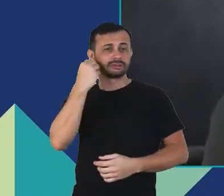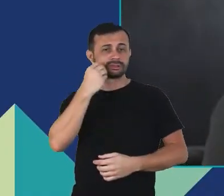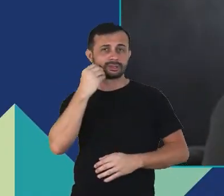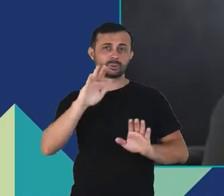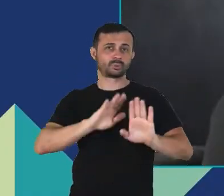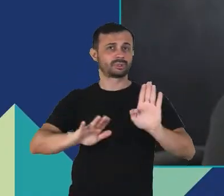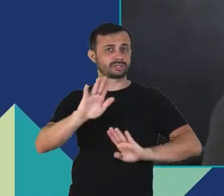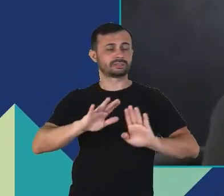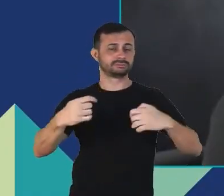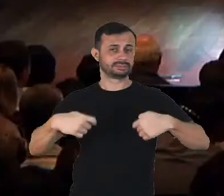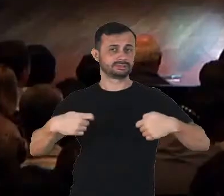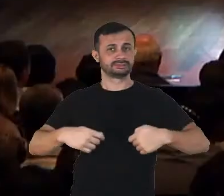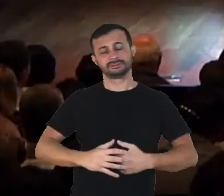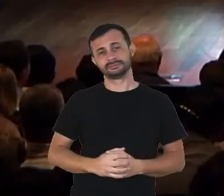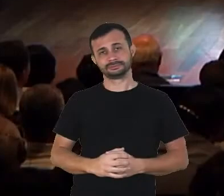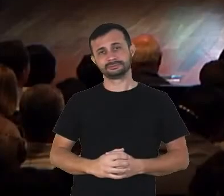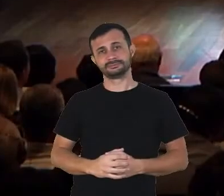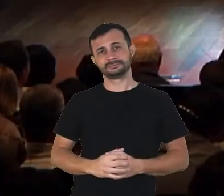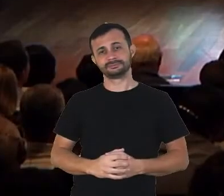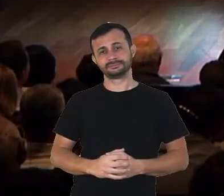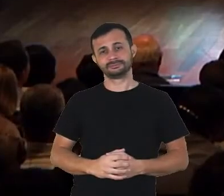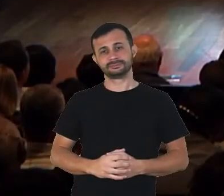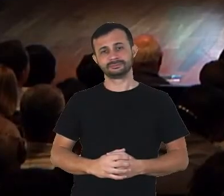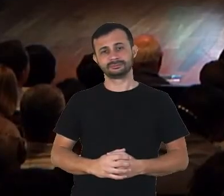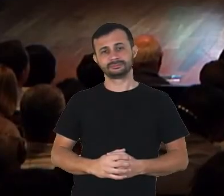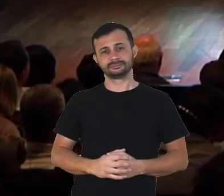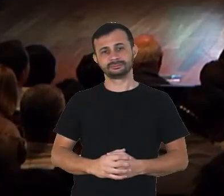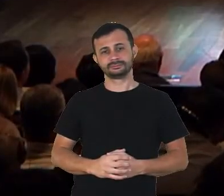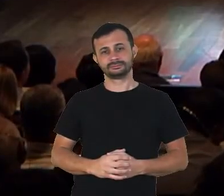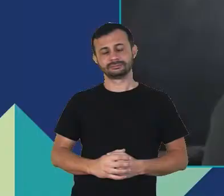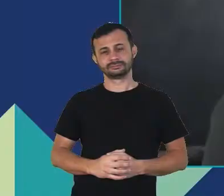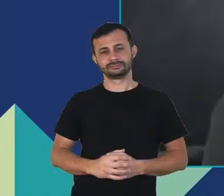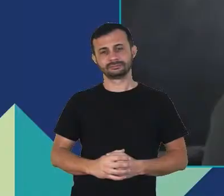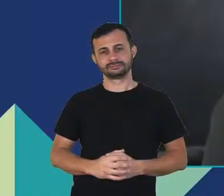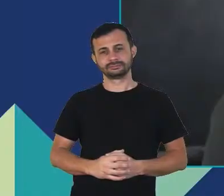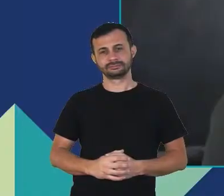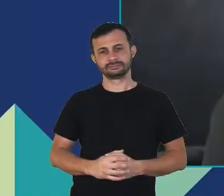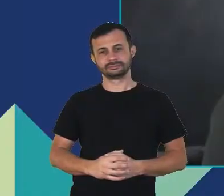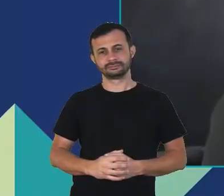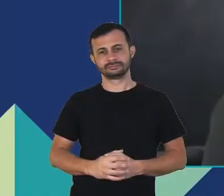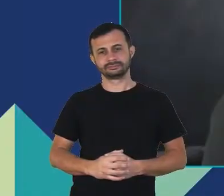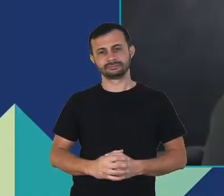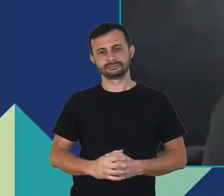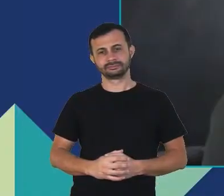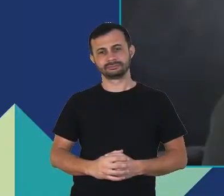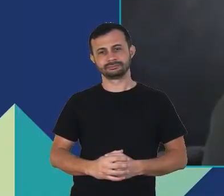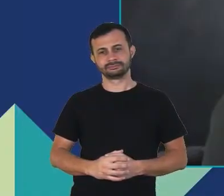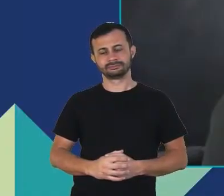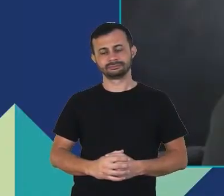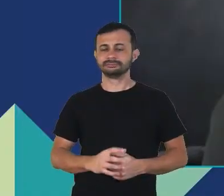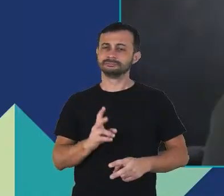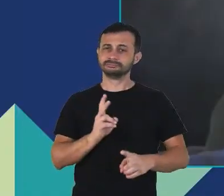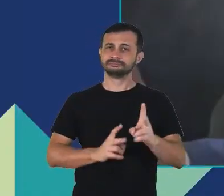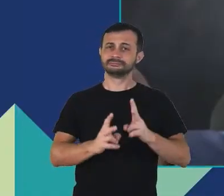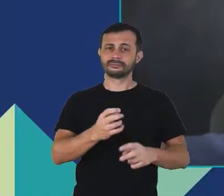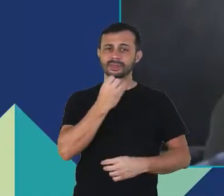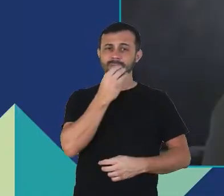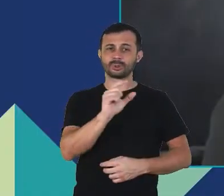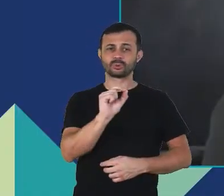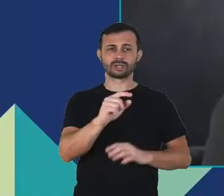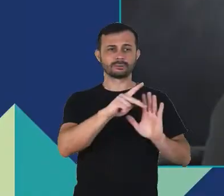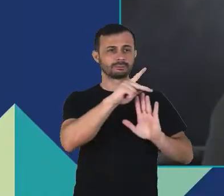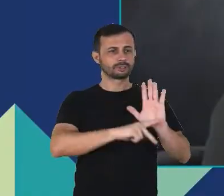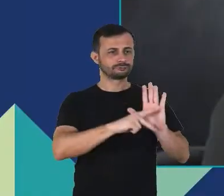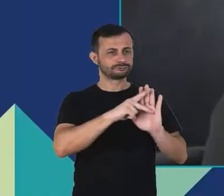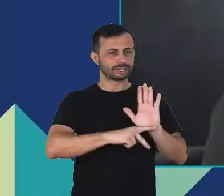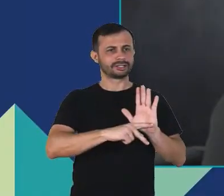And it's always good to have a bit more robust design, right? I've been to a